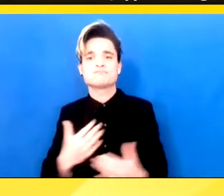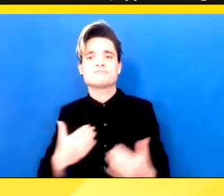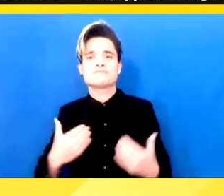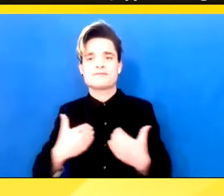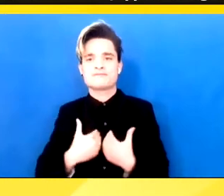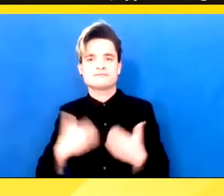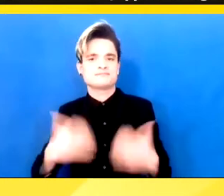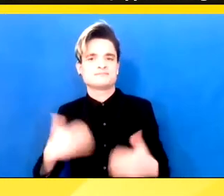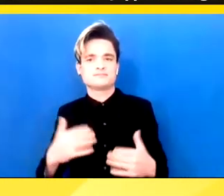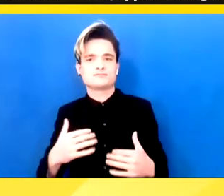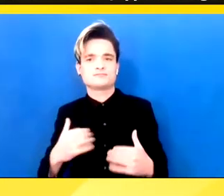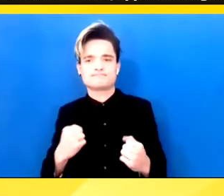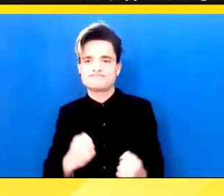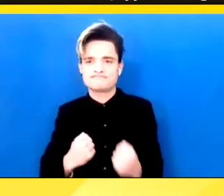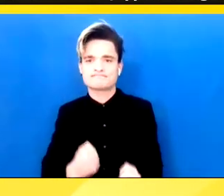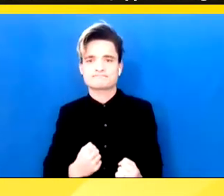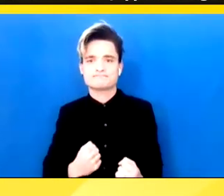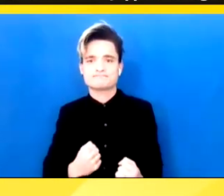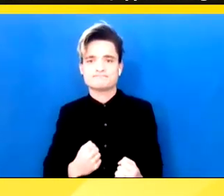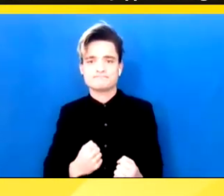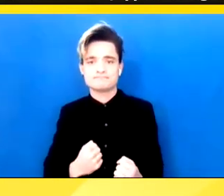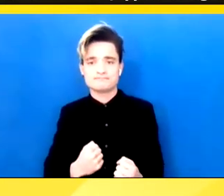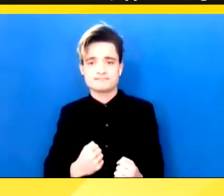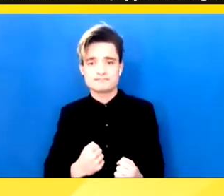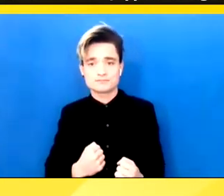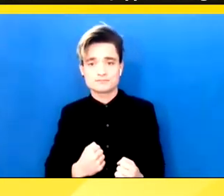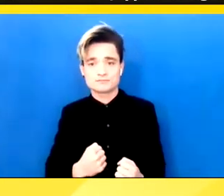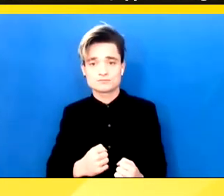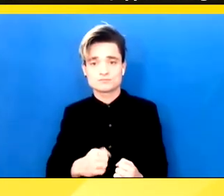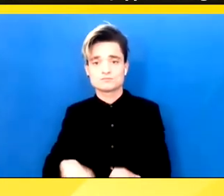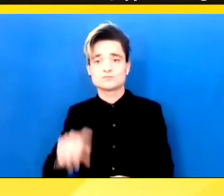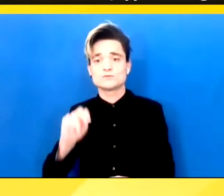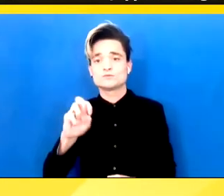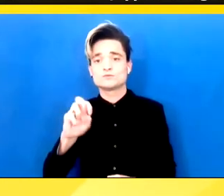get in the middle of a former senator. But